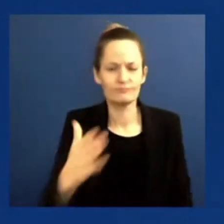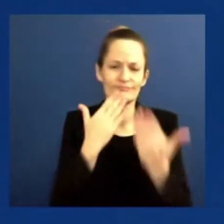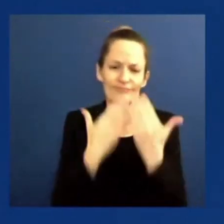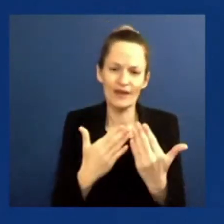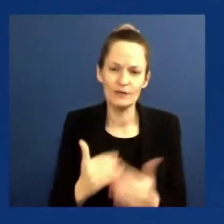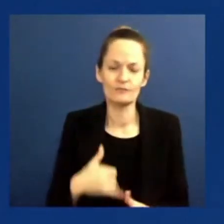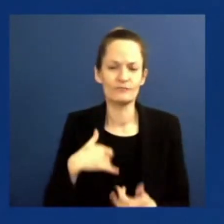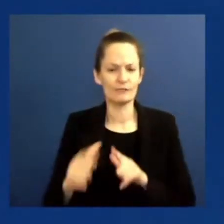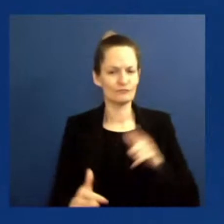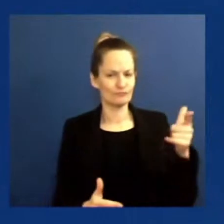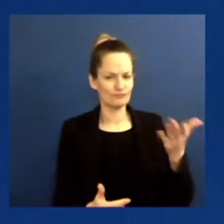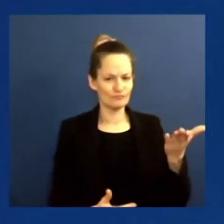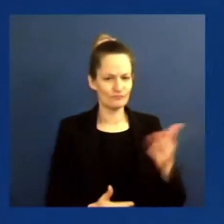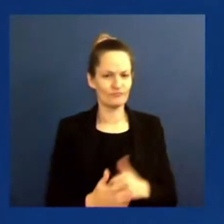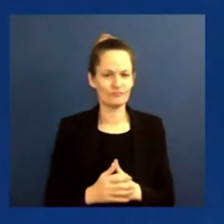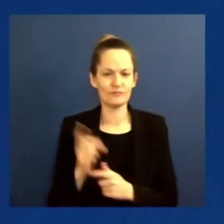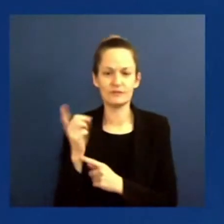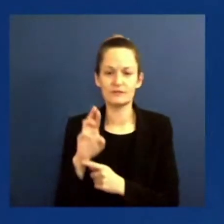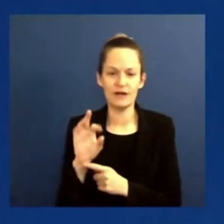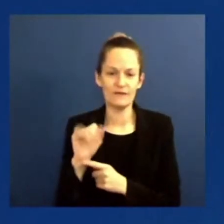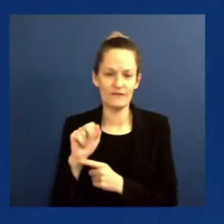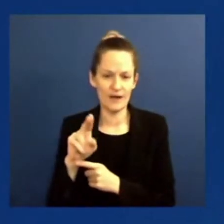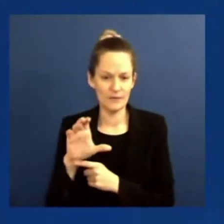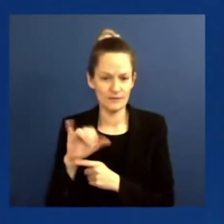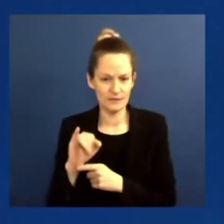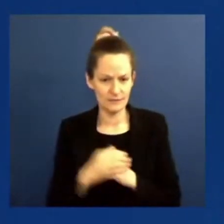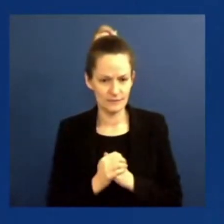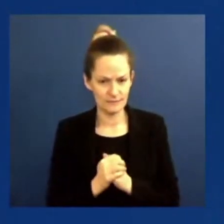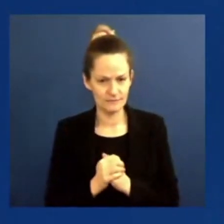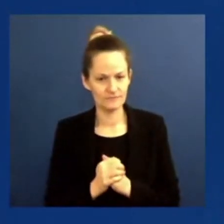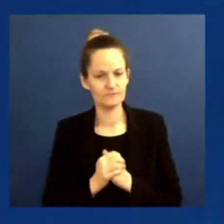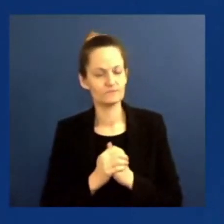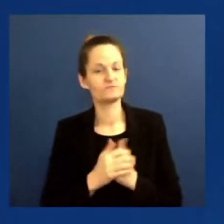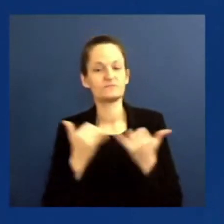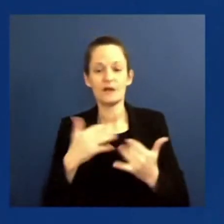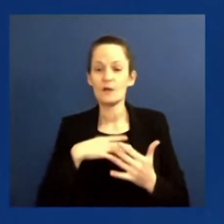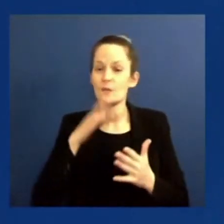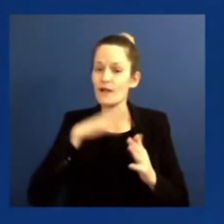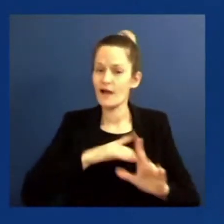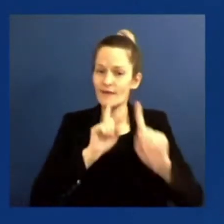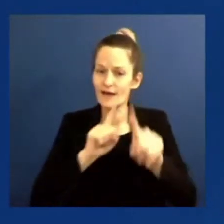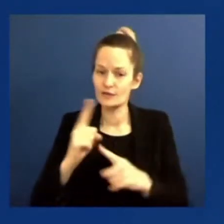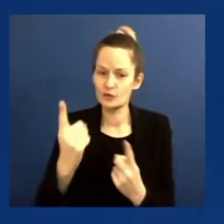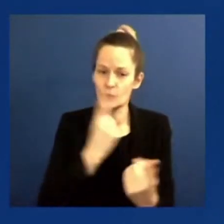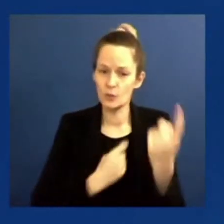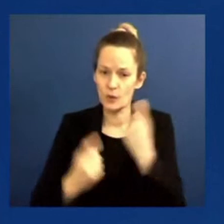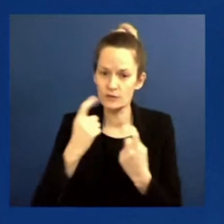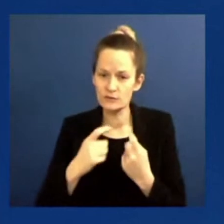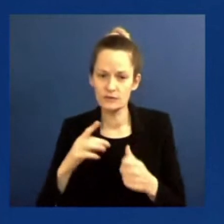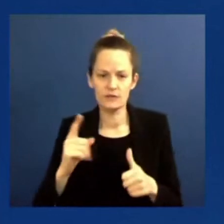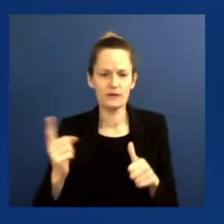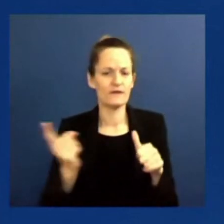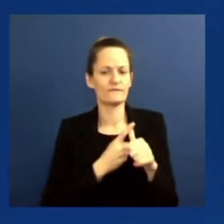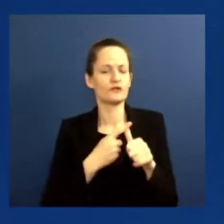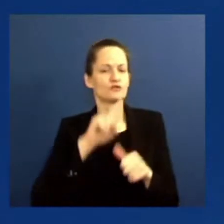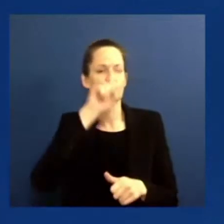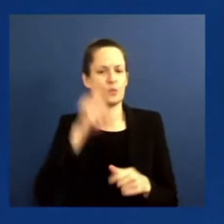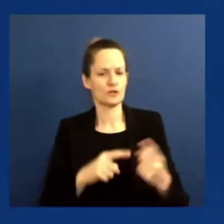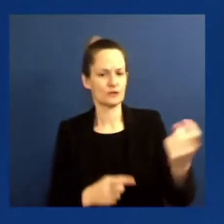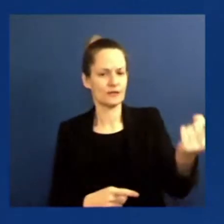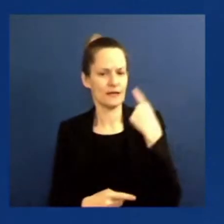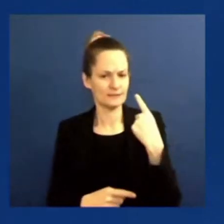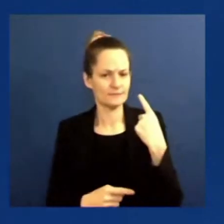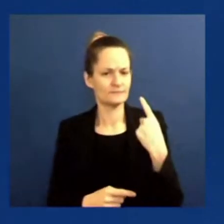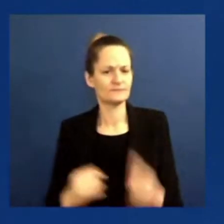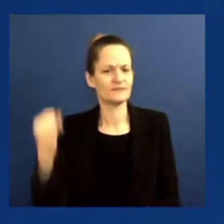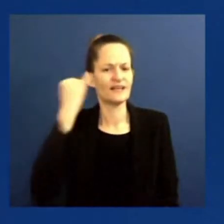over the next several minutes is to answer a question that's shown on this first slide. And that is, when new variants